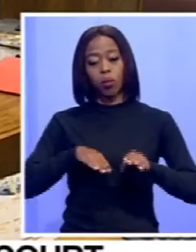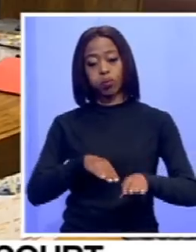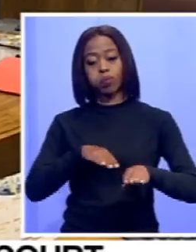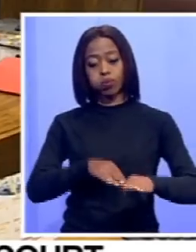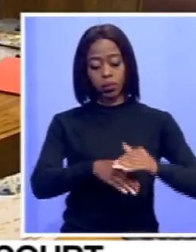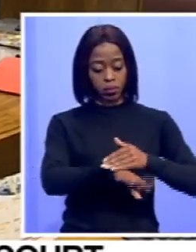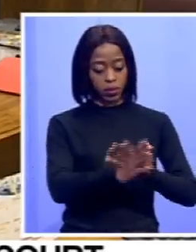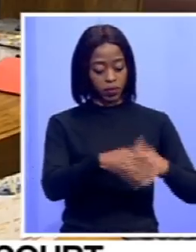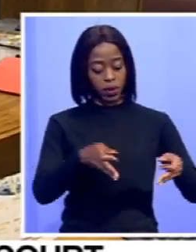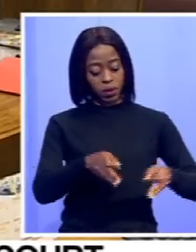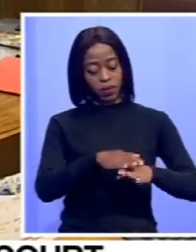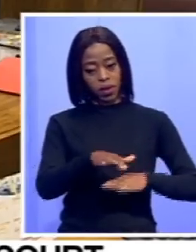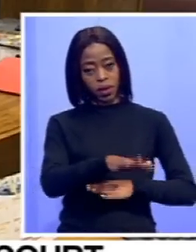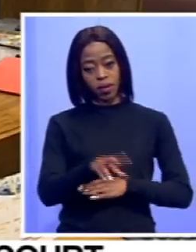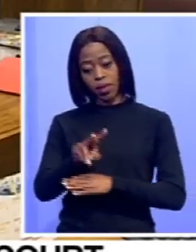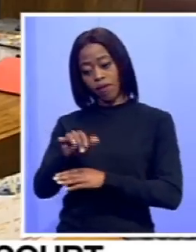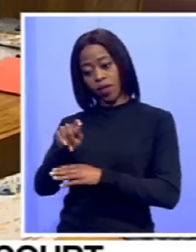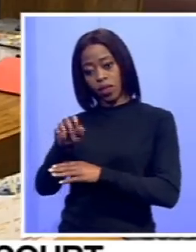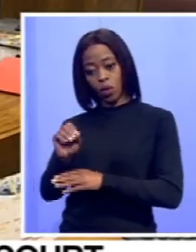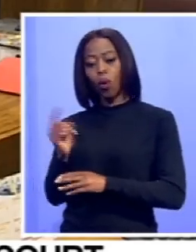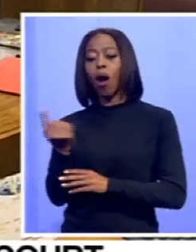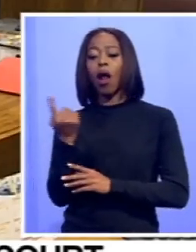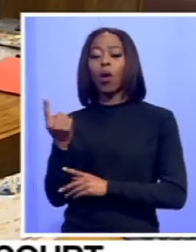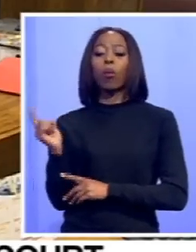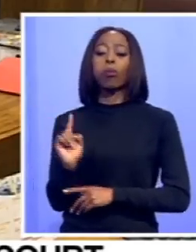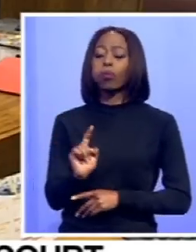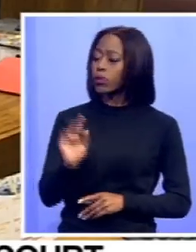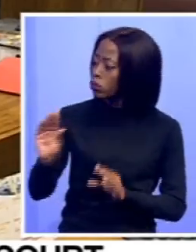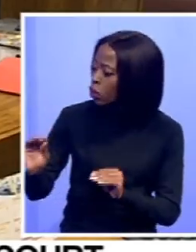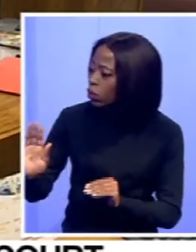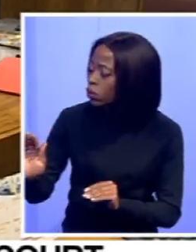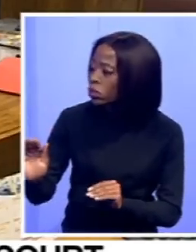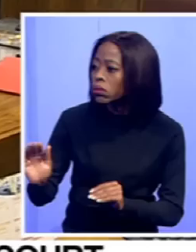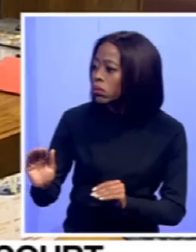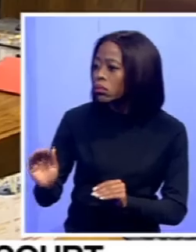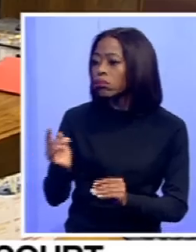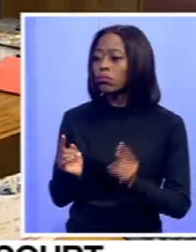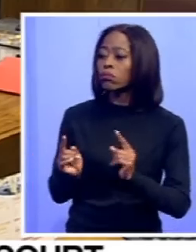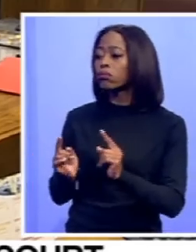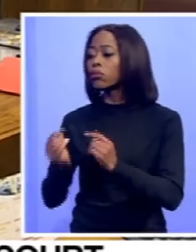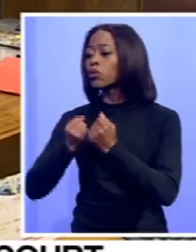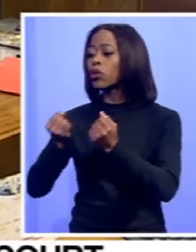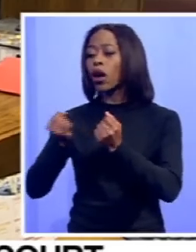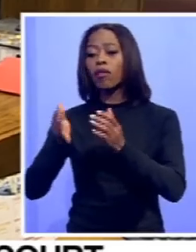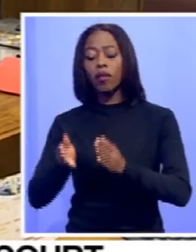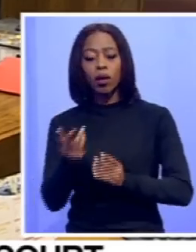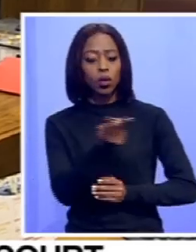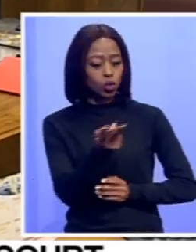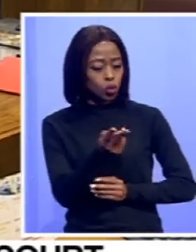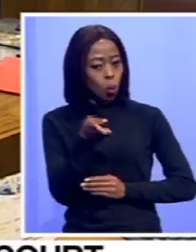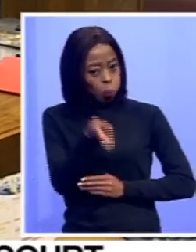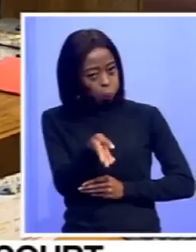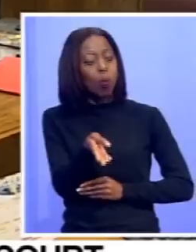the cemetery, a Vito came traveling alone and he stopped it. He approached the driver but saw both the accused inside the